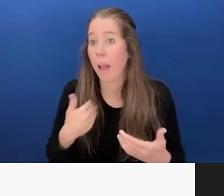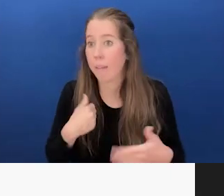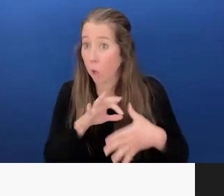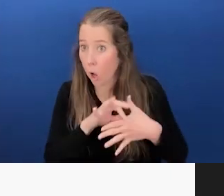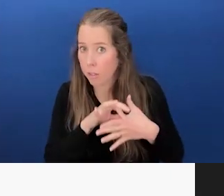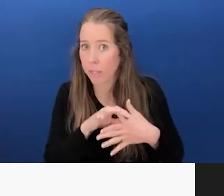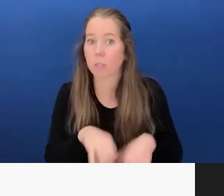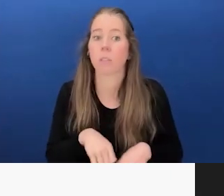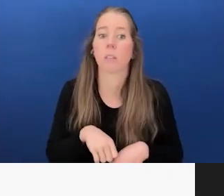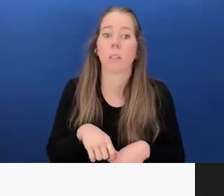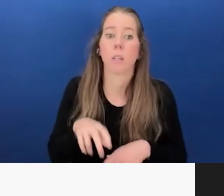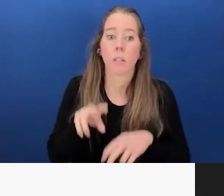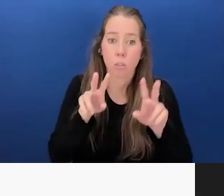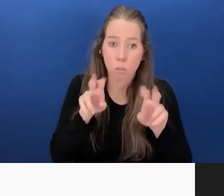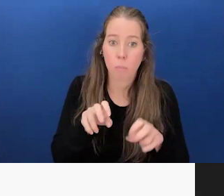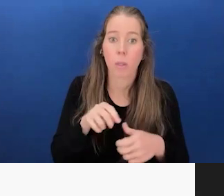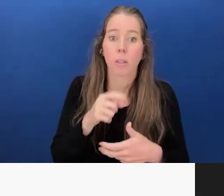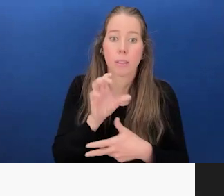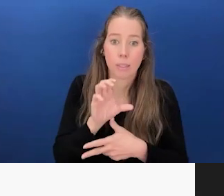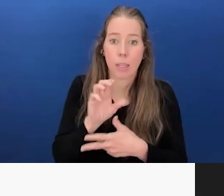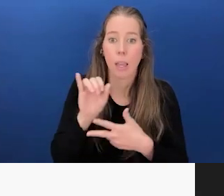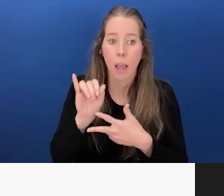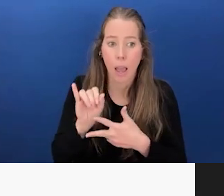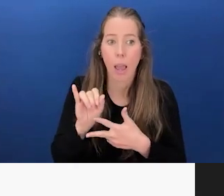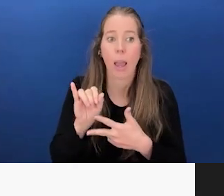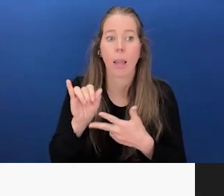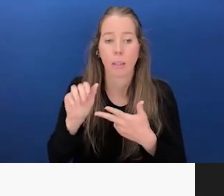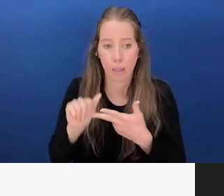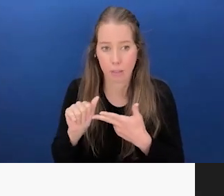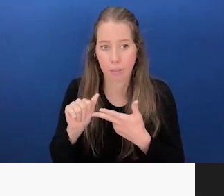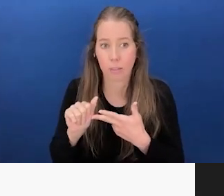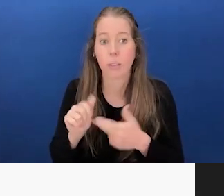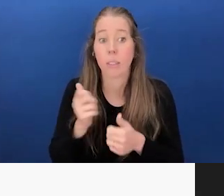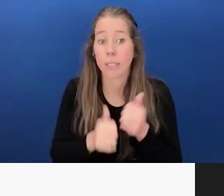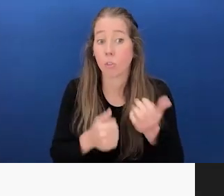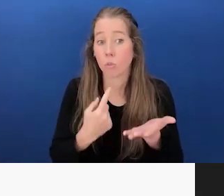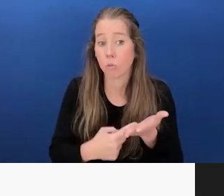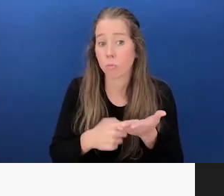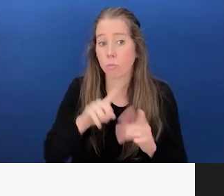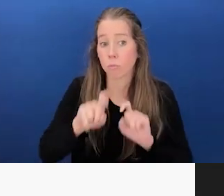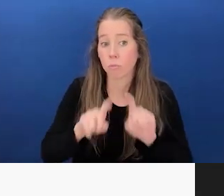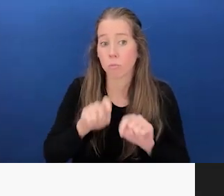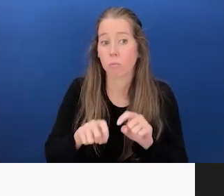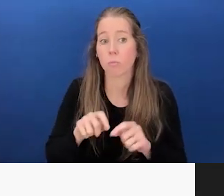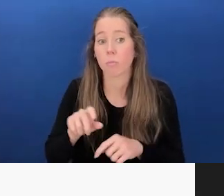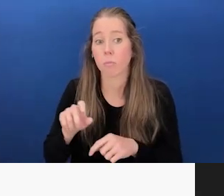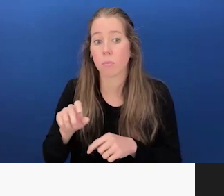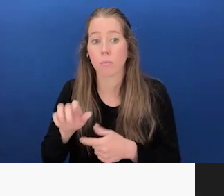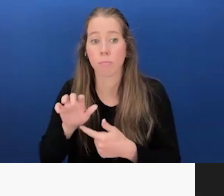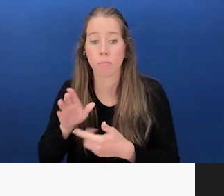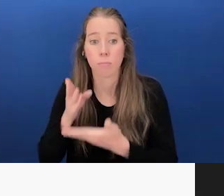this? Topic 1 is the C, topic 2 is the I, and topic 3 is the A. And for each discussion question, cite a